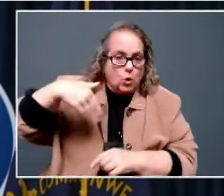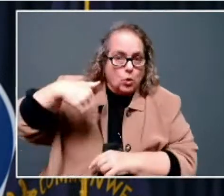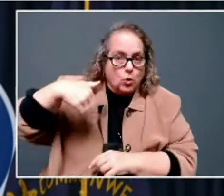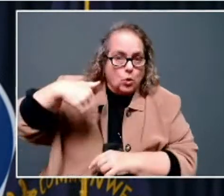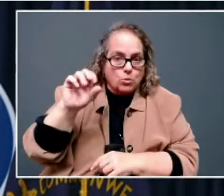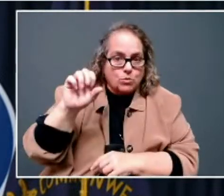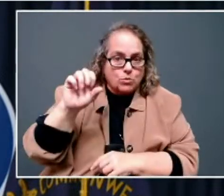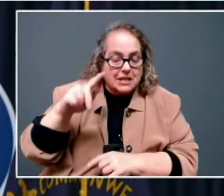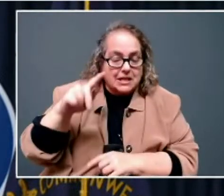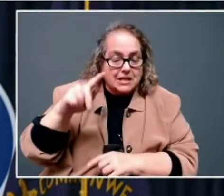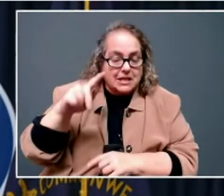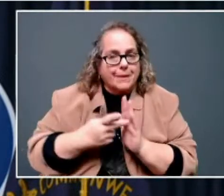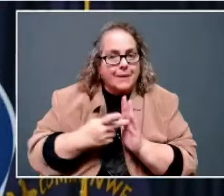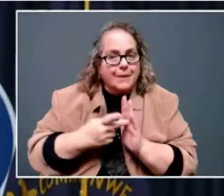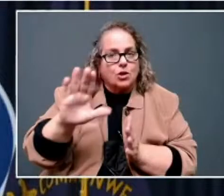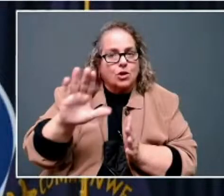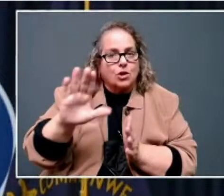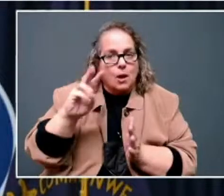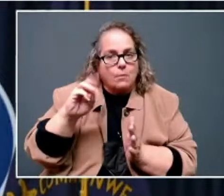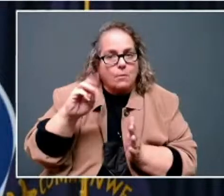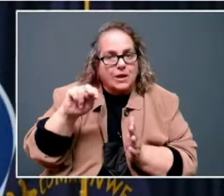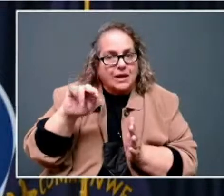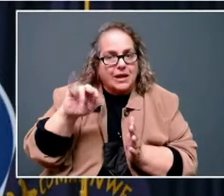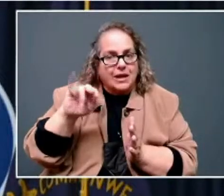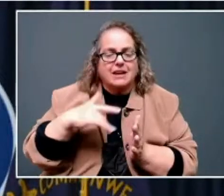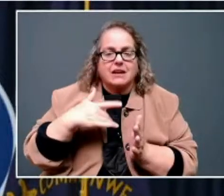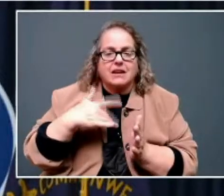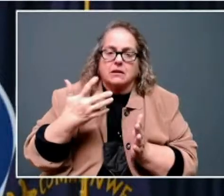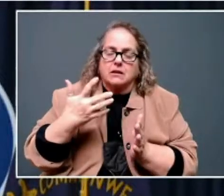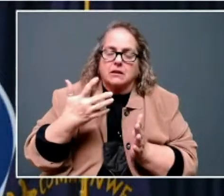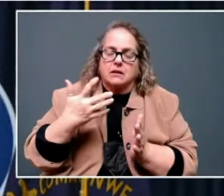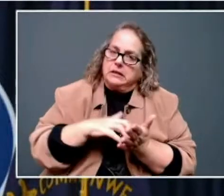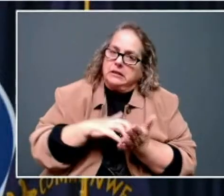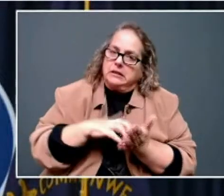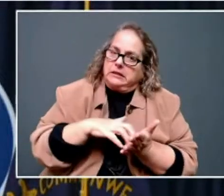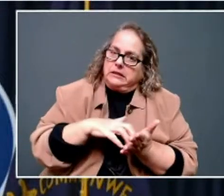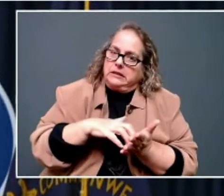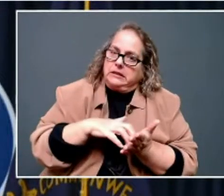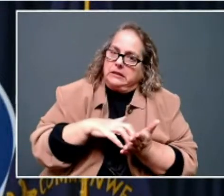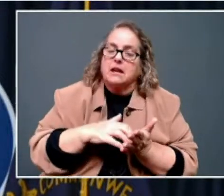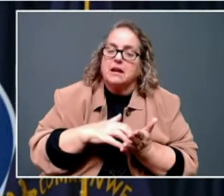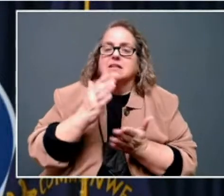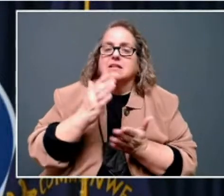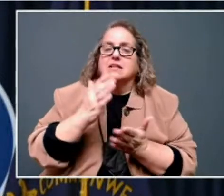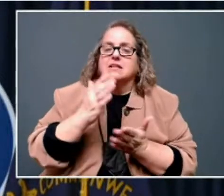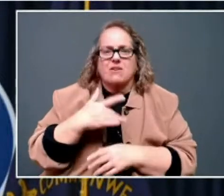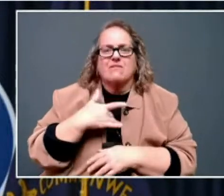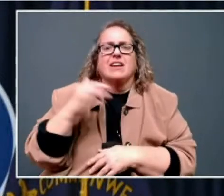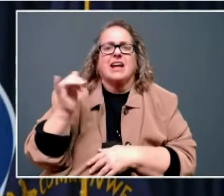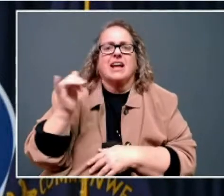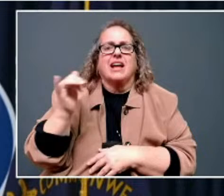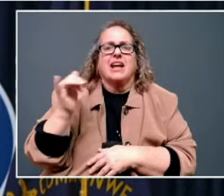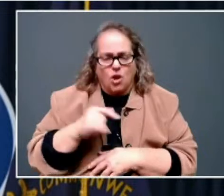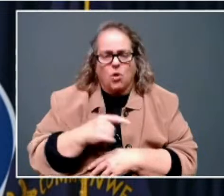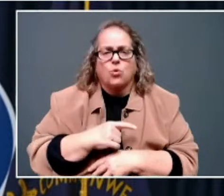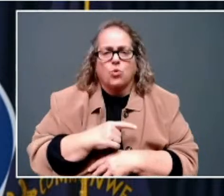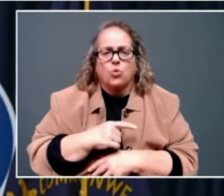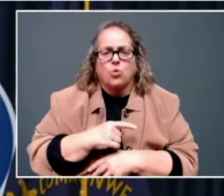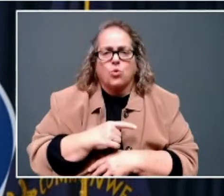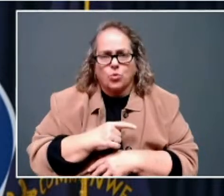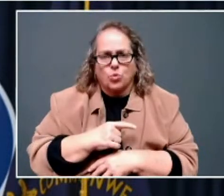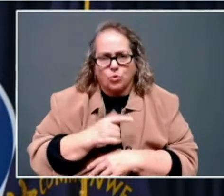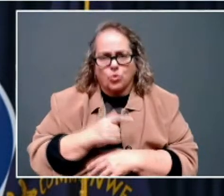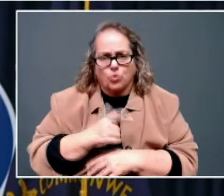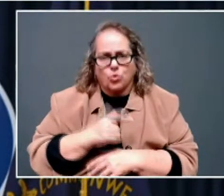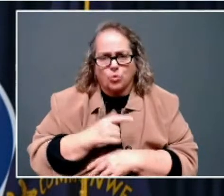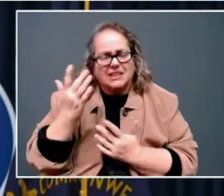immunity. It hits people and they feel like some people did with the original version of COVID. If you are unvaccinated, for